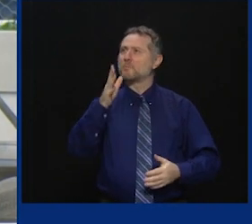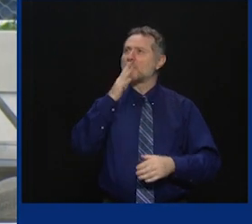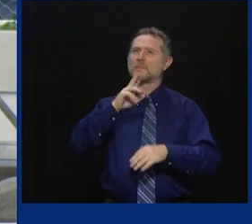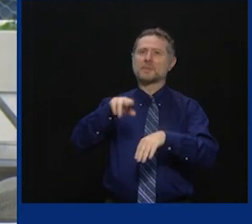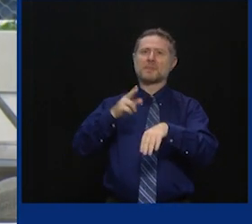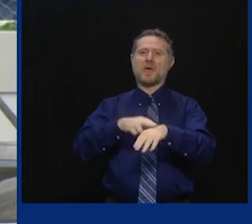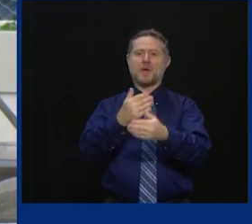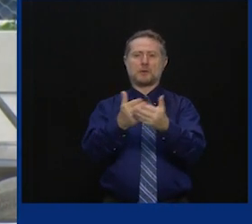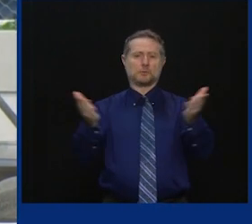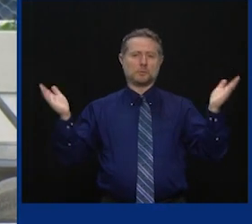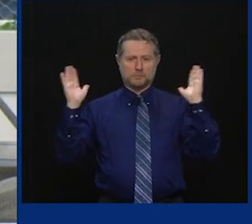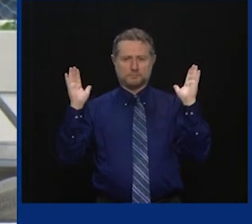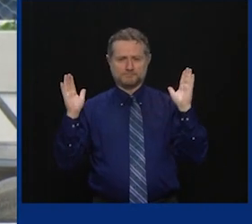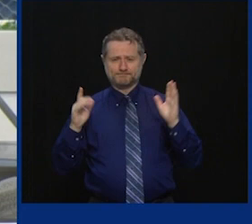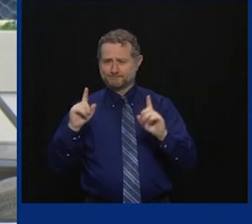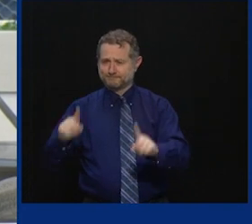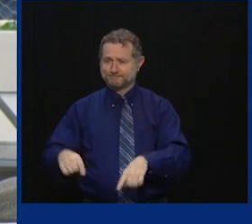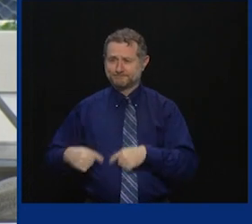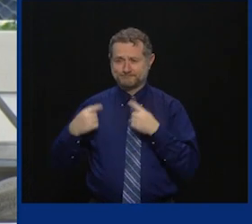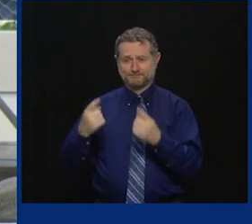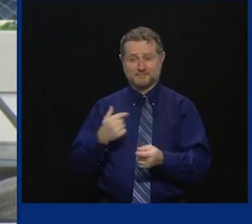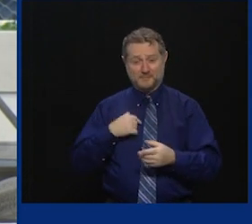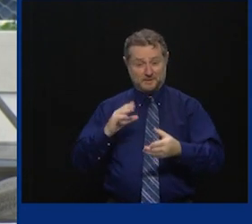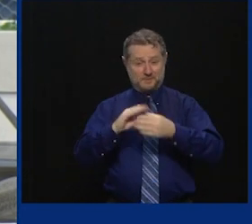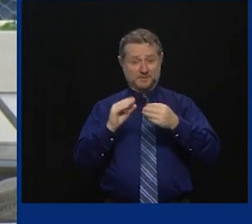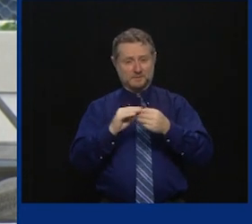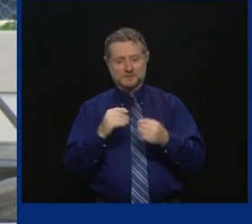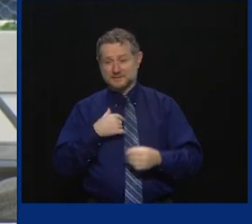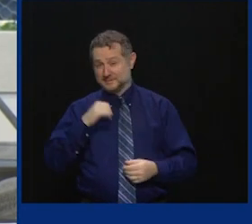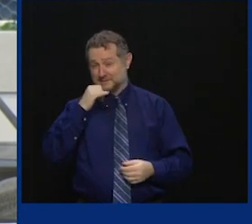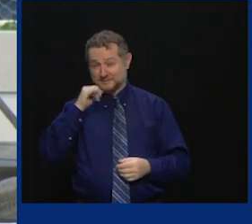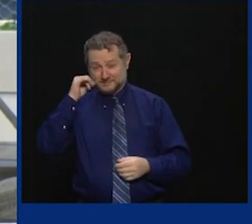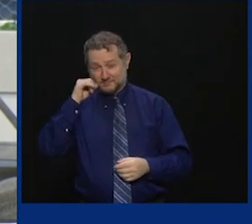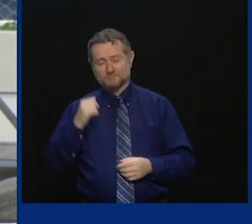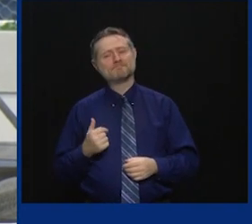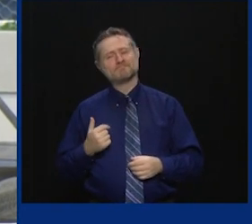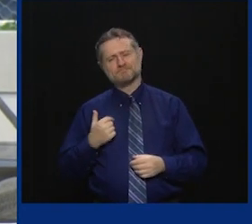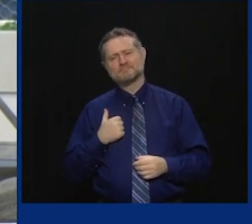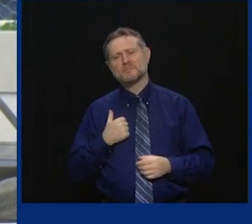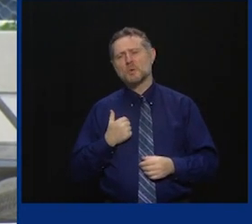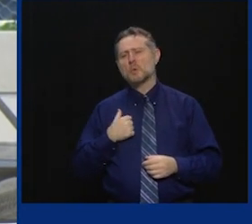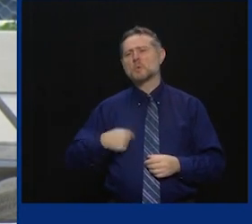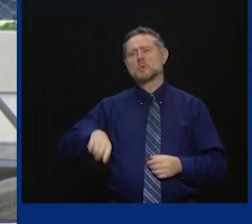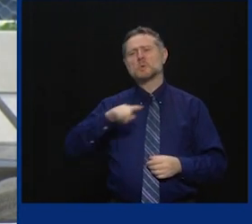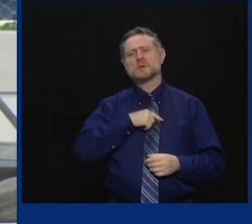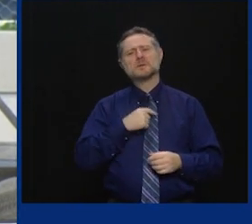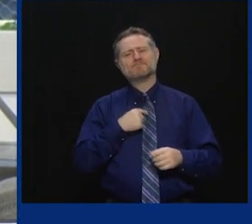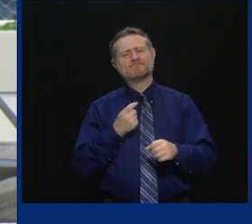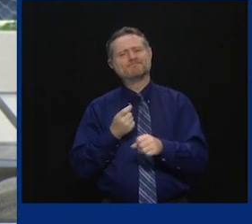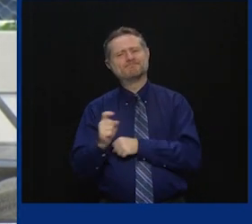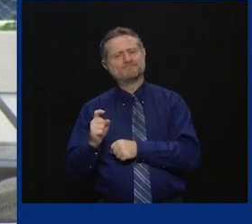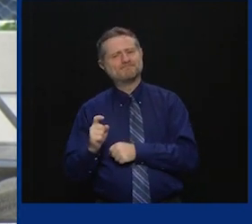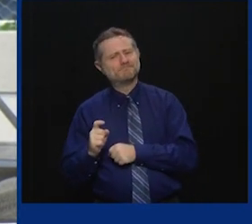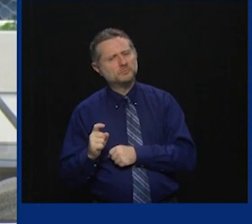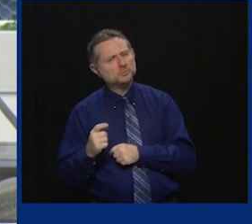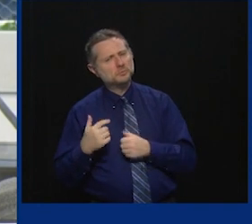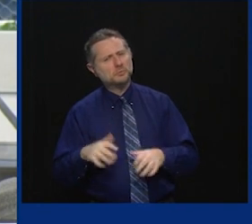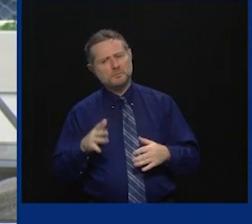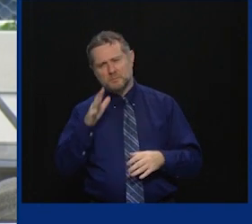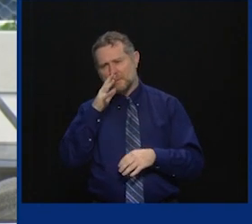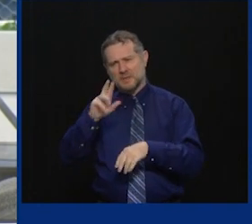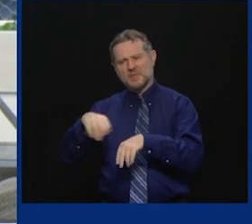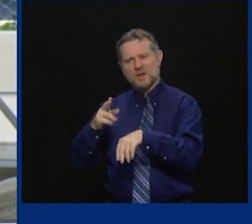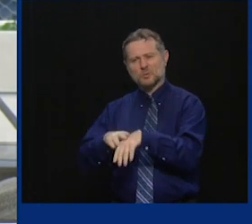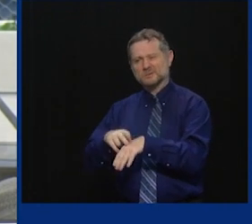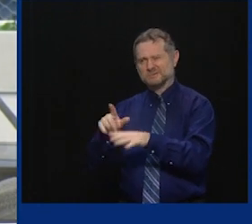too long, as I said in my remarks yesterday, mankind has been assaulting Mother Nature, and now she's getting some revenge on us.